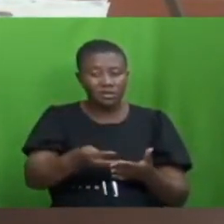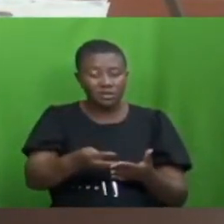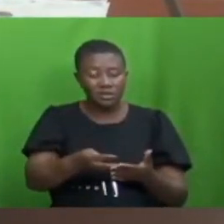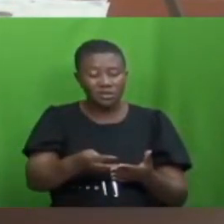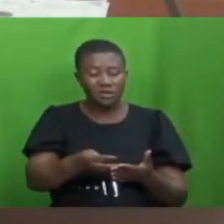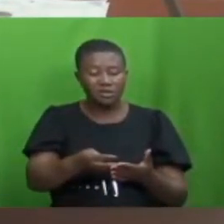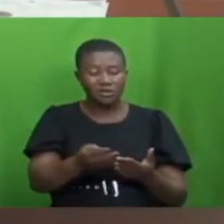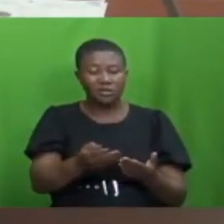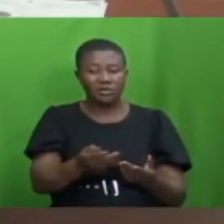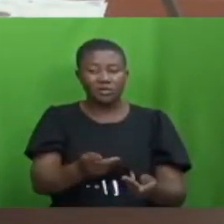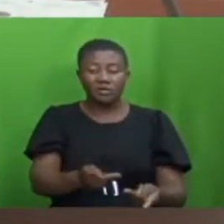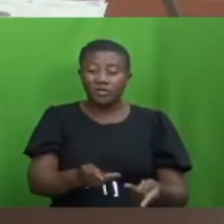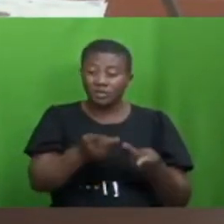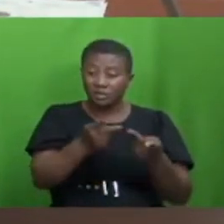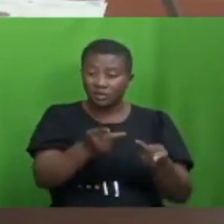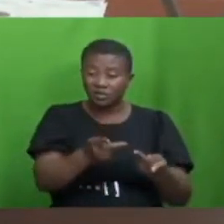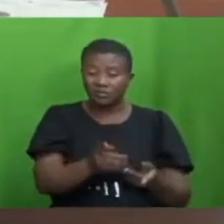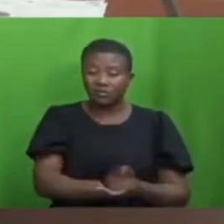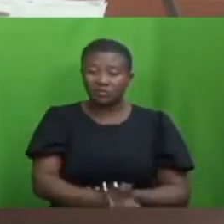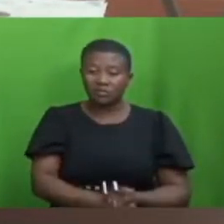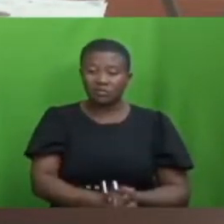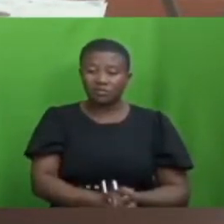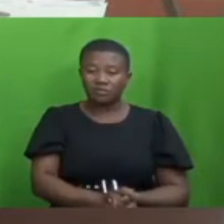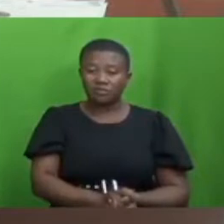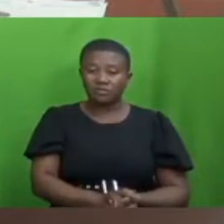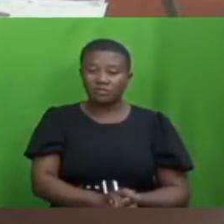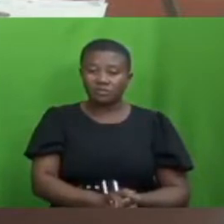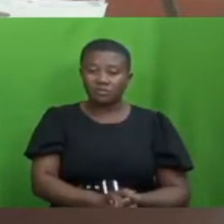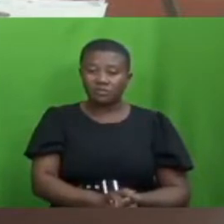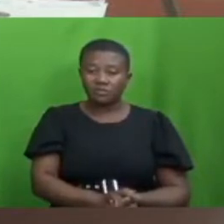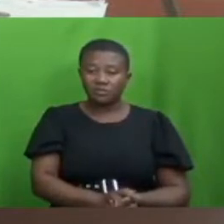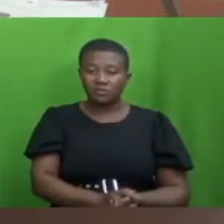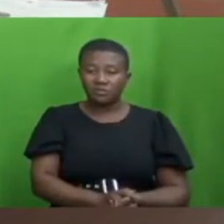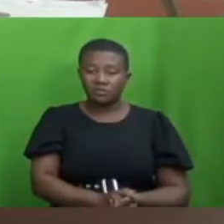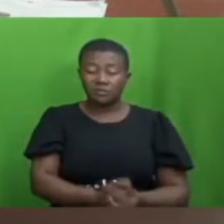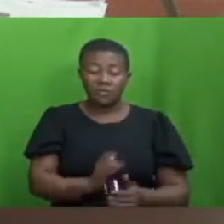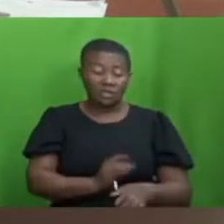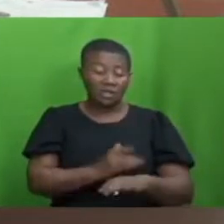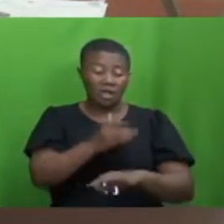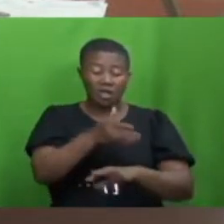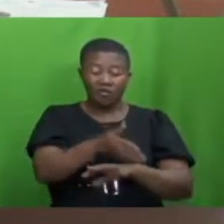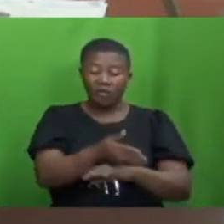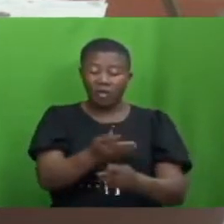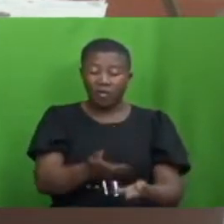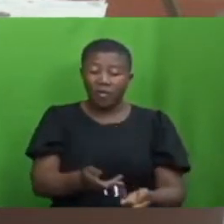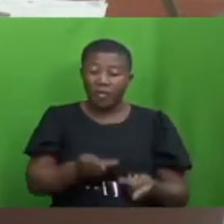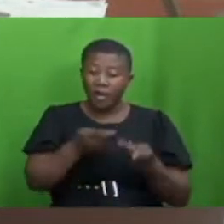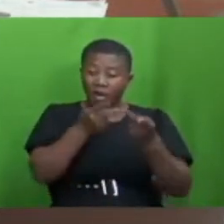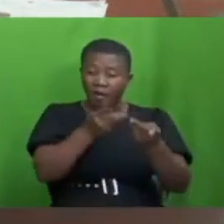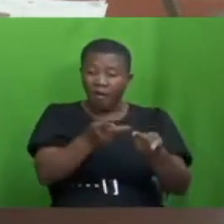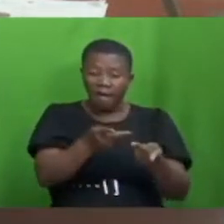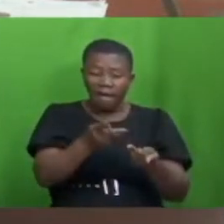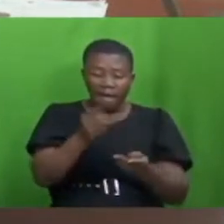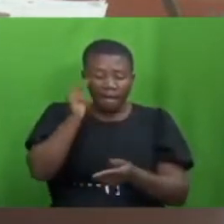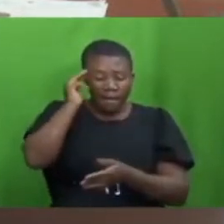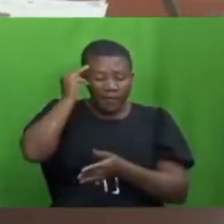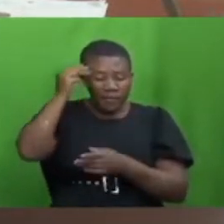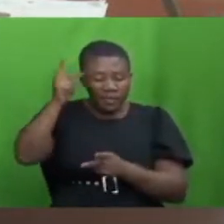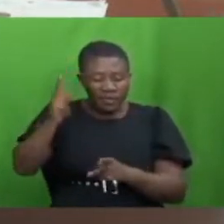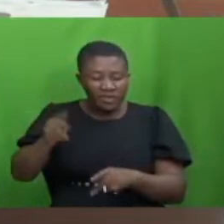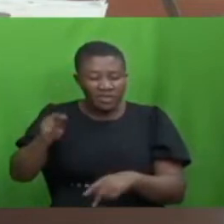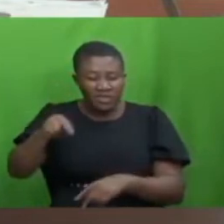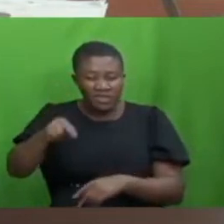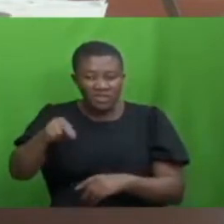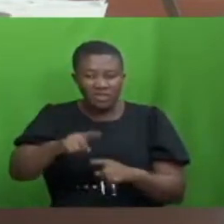Yes. The minister needed to table the presentation. That is what he just did. I can't hear you. I'm